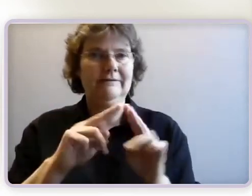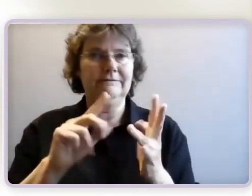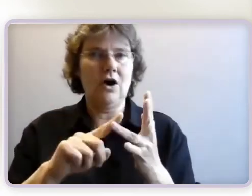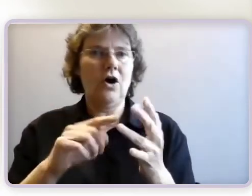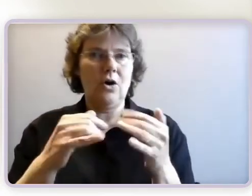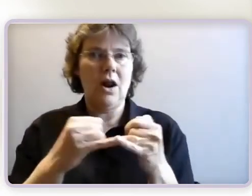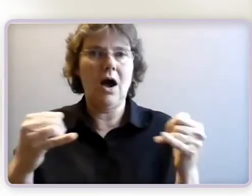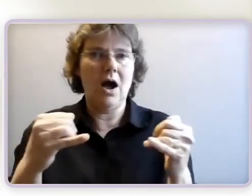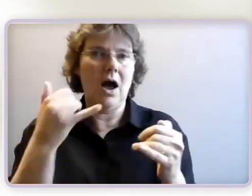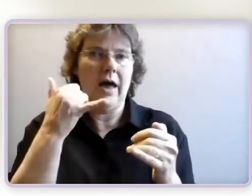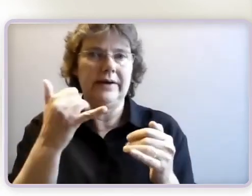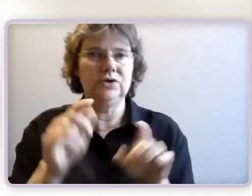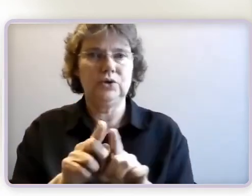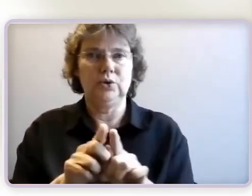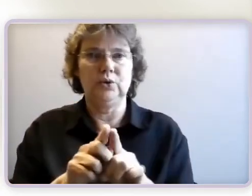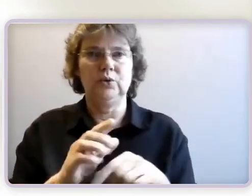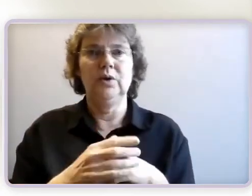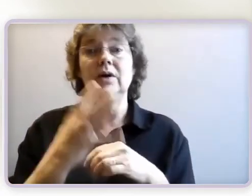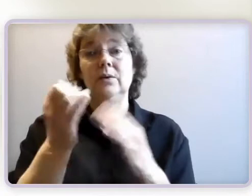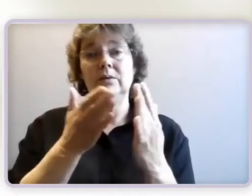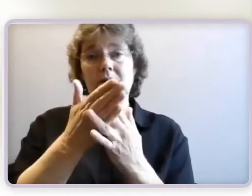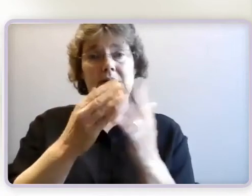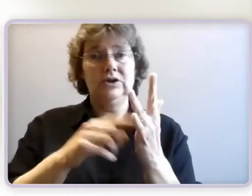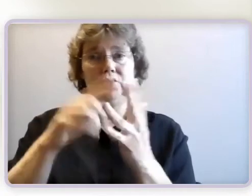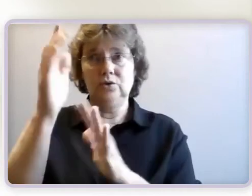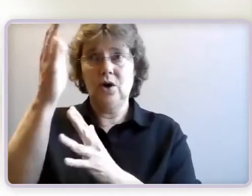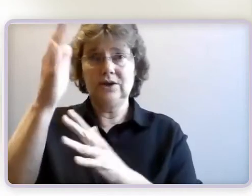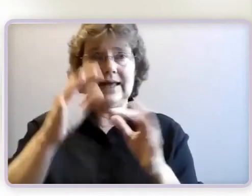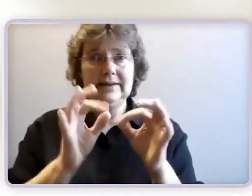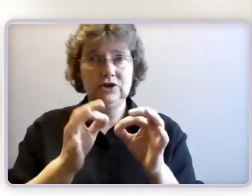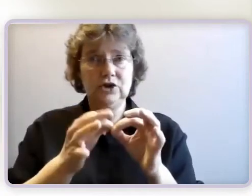We have access to Auslan interpreters and language interpreters.